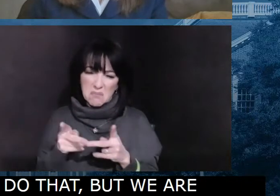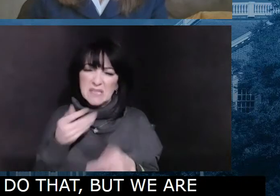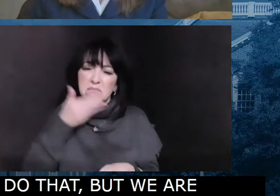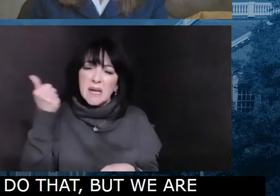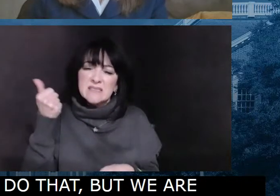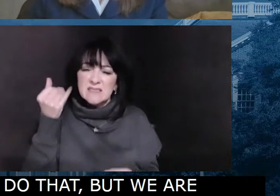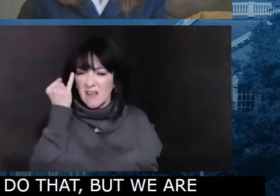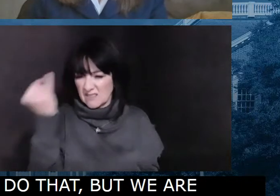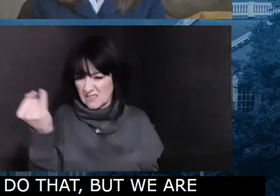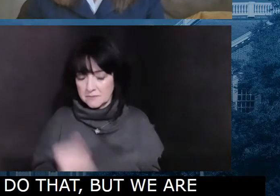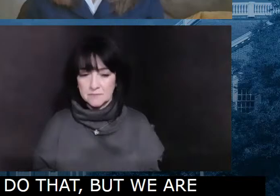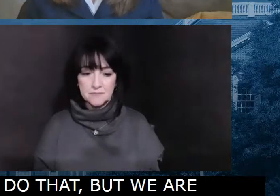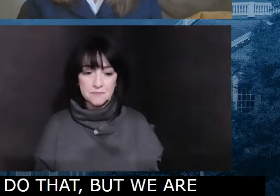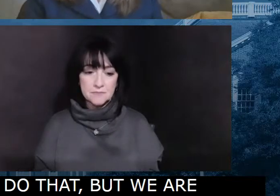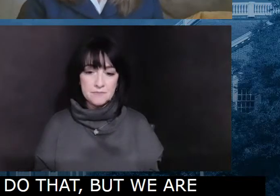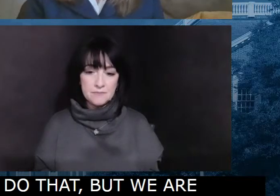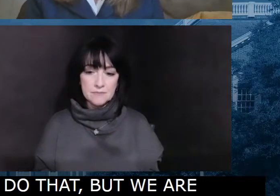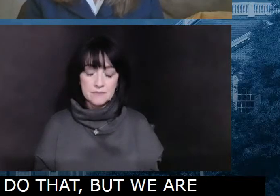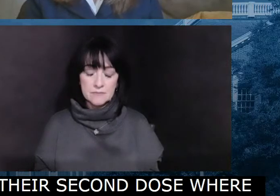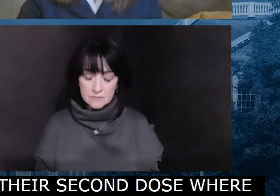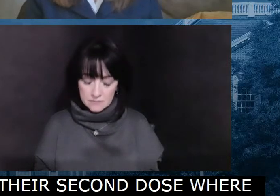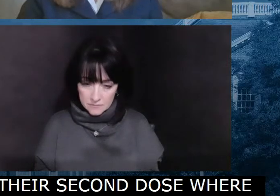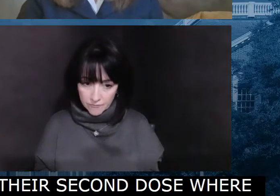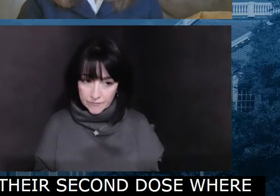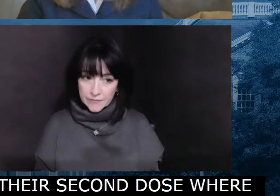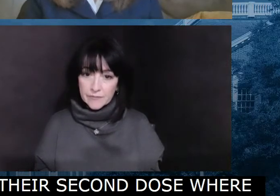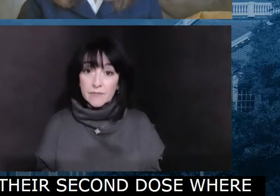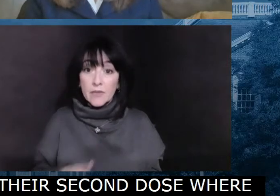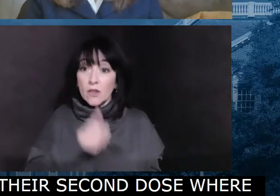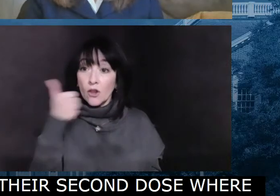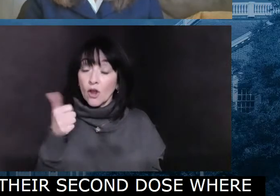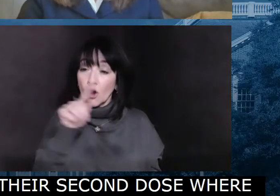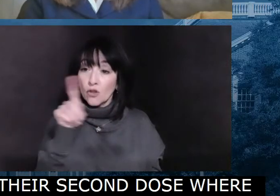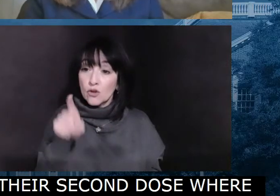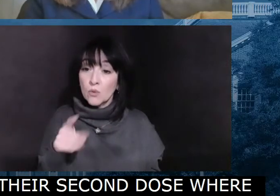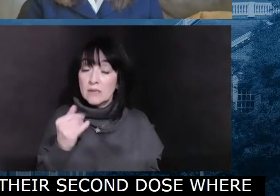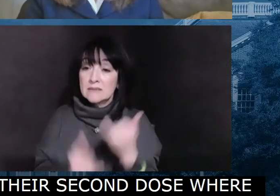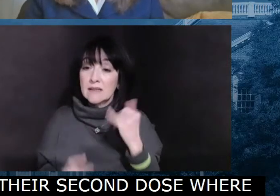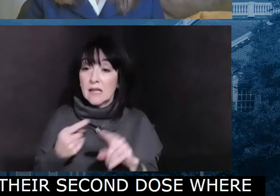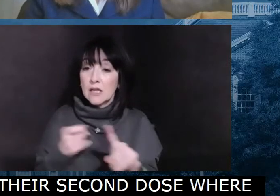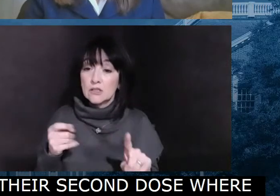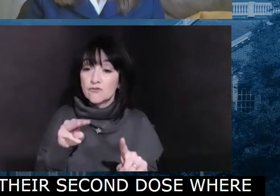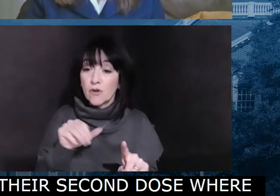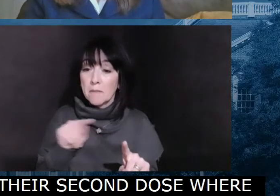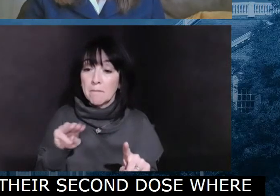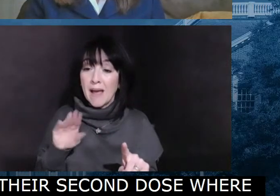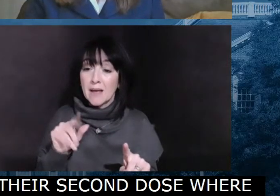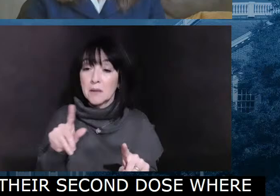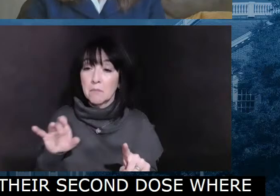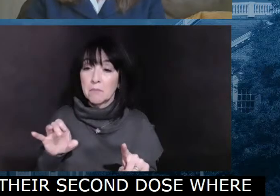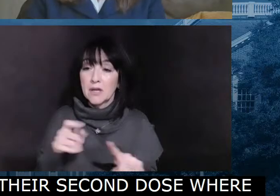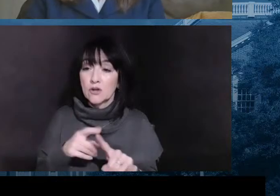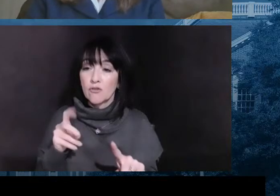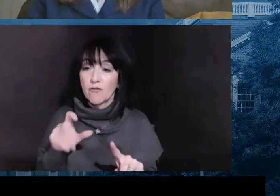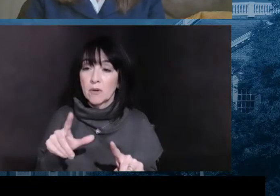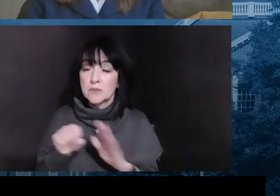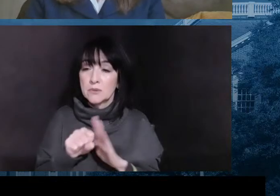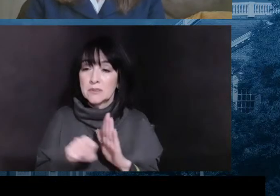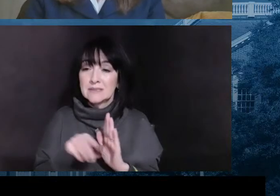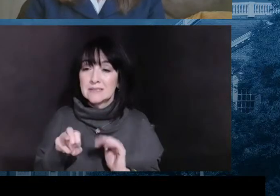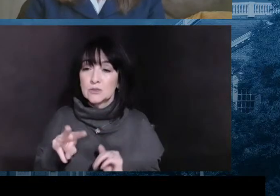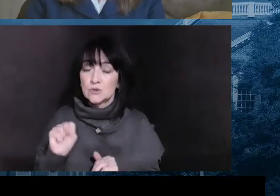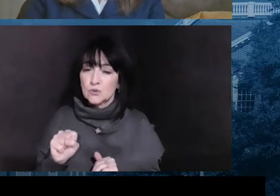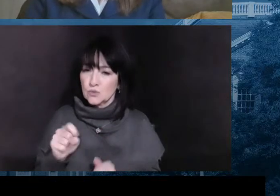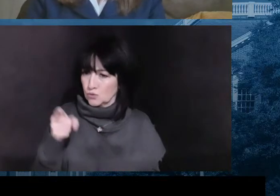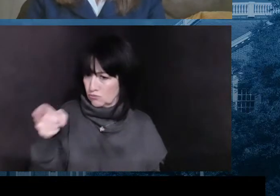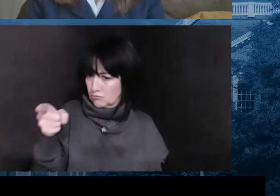All right, this is the last questions from Matt Biddle with Delaware State News. Governor, when will you get your vaccine? When my number comes